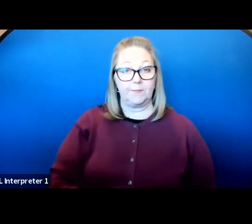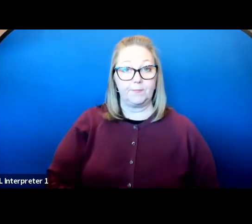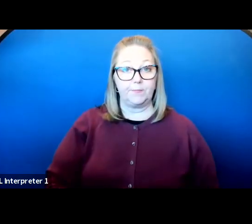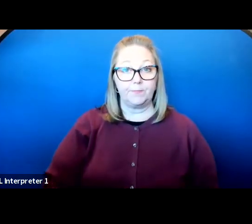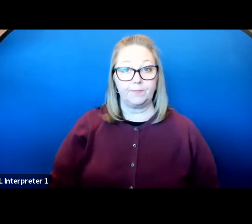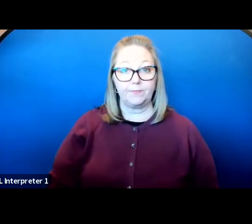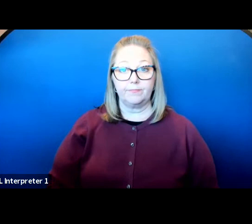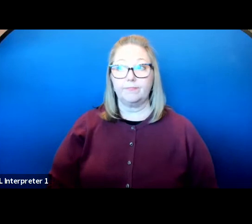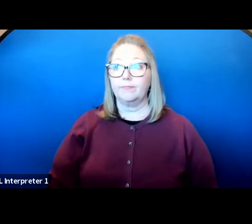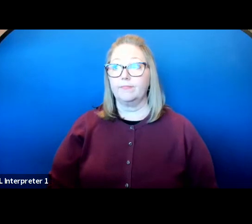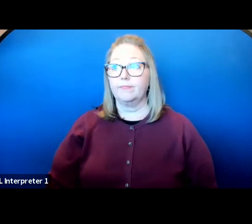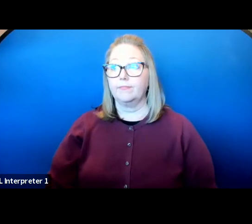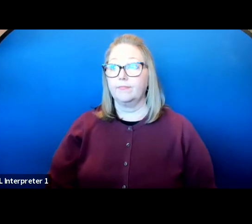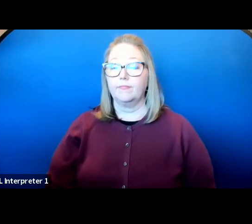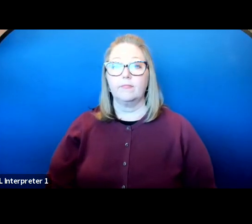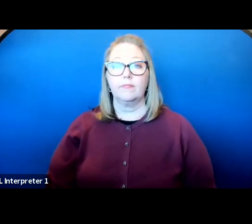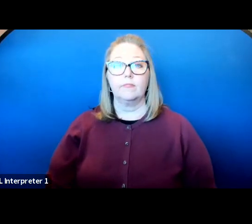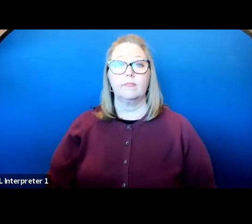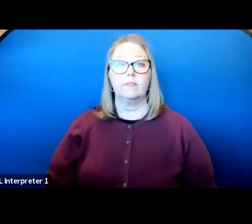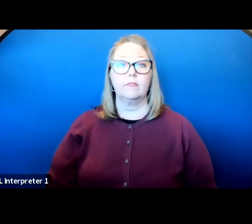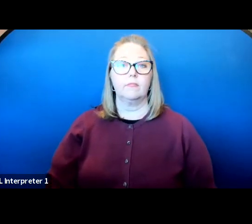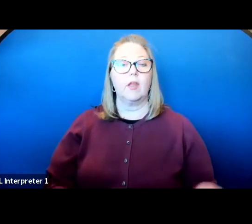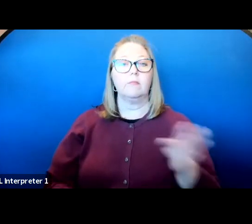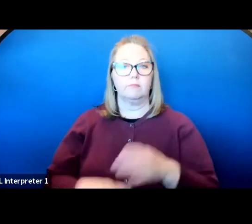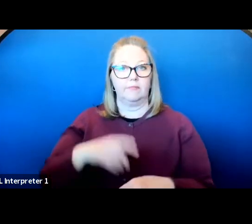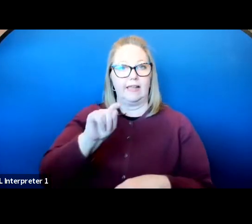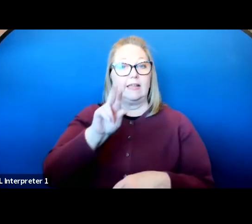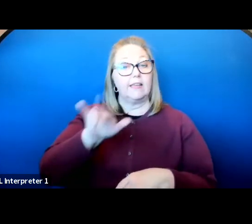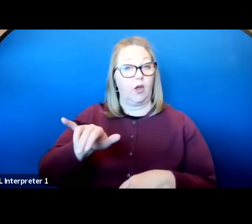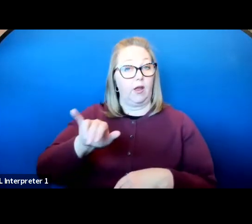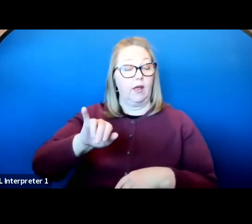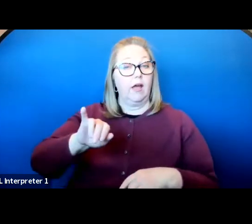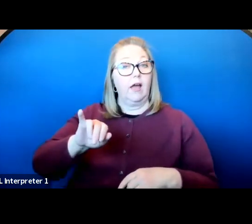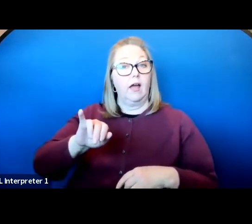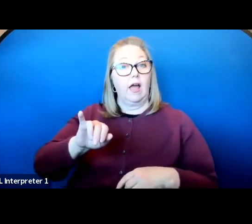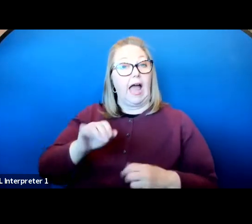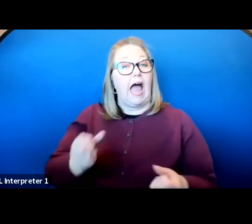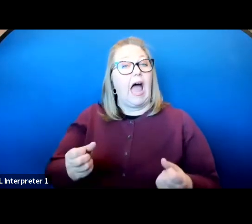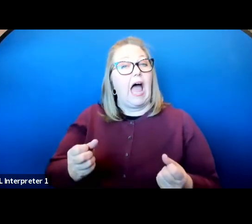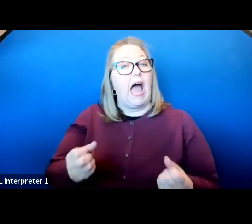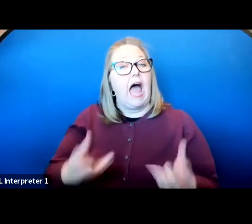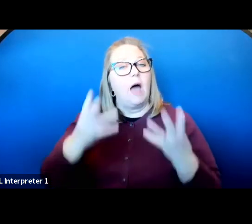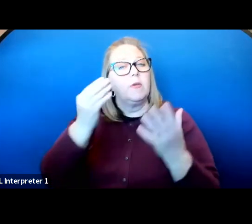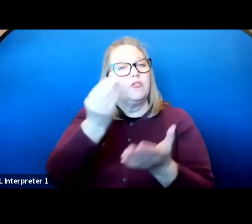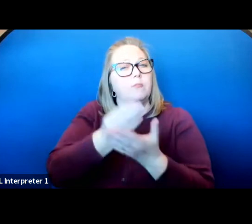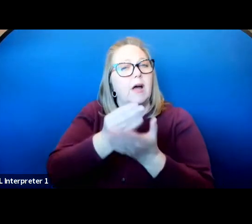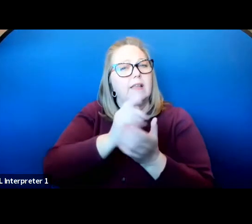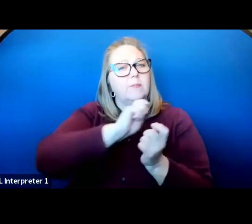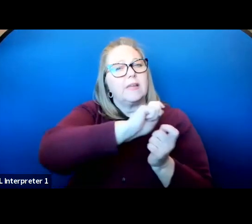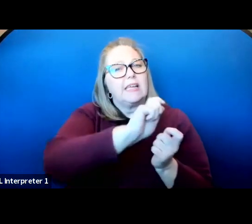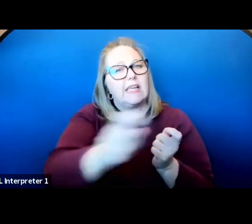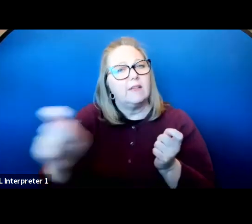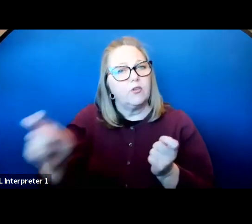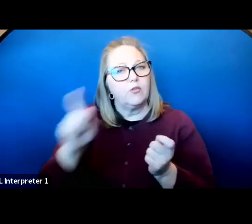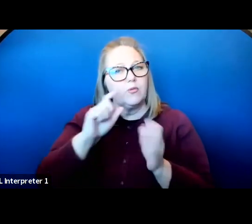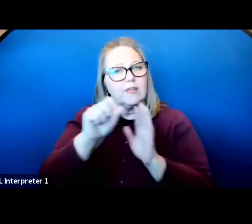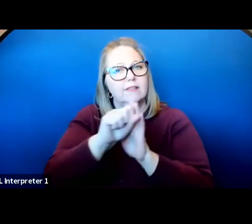Thank you, Governor. I'd like to know if you know at this point how much money is being sent to the state under this